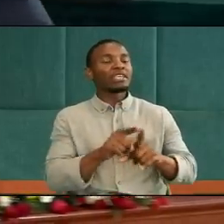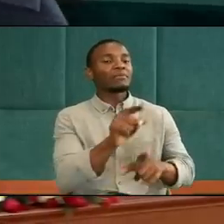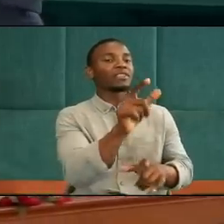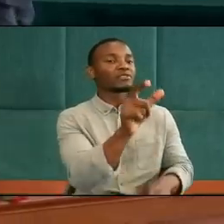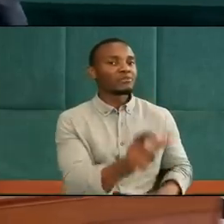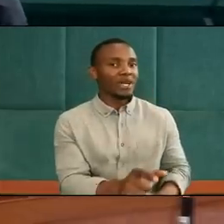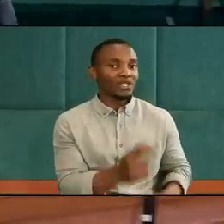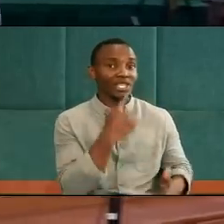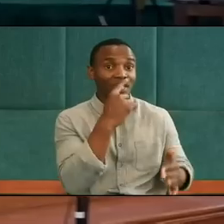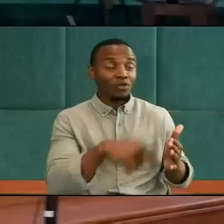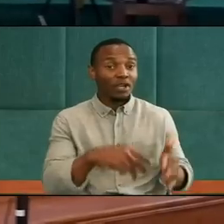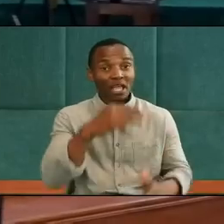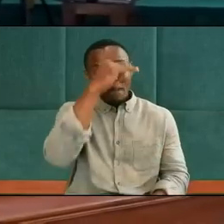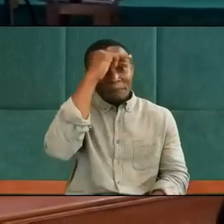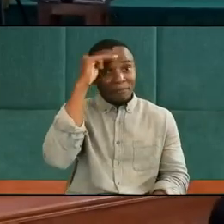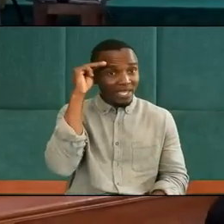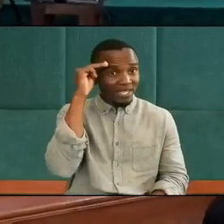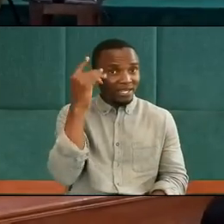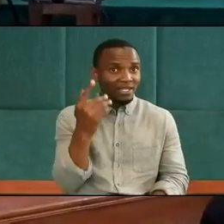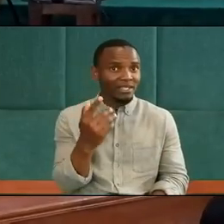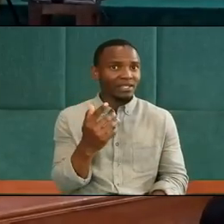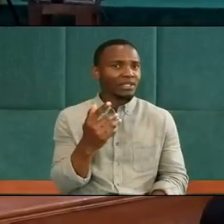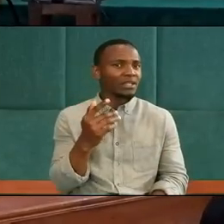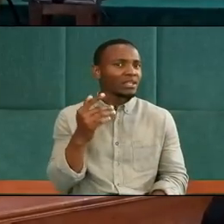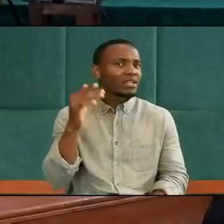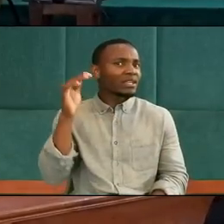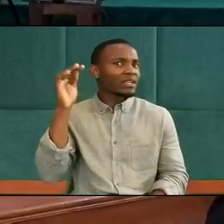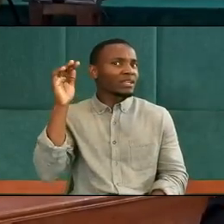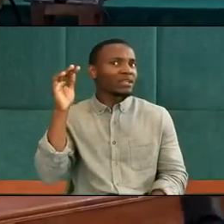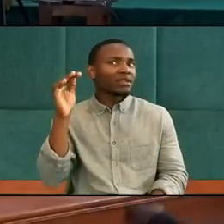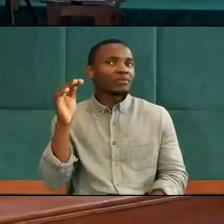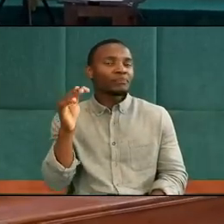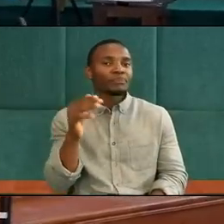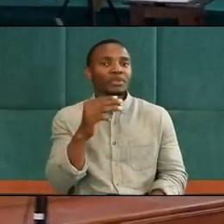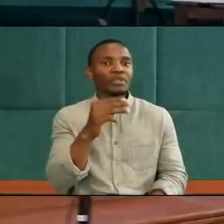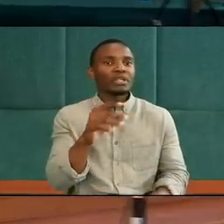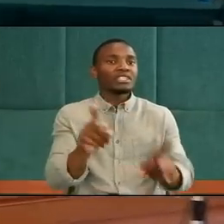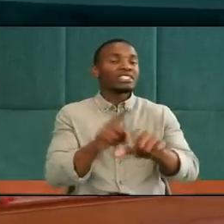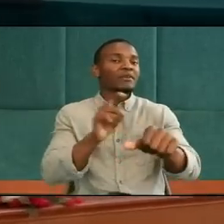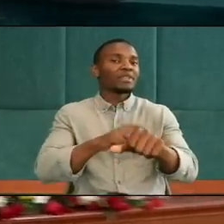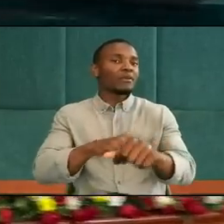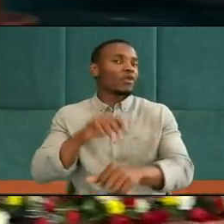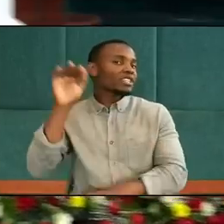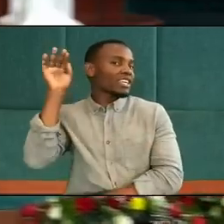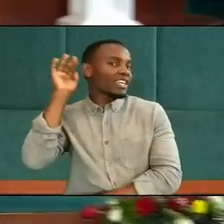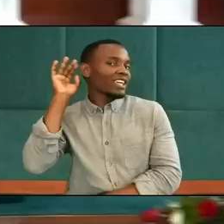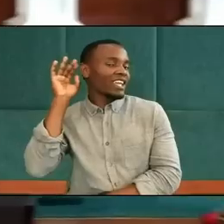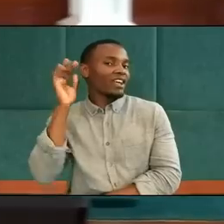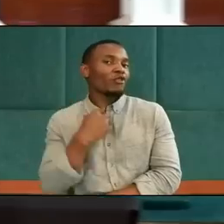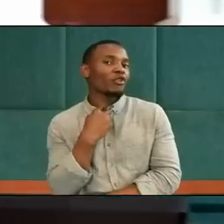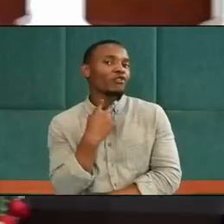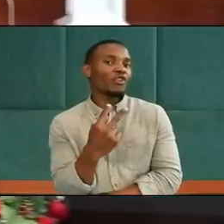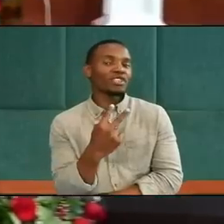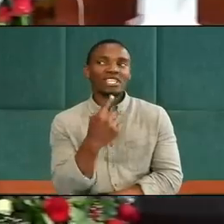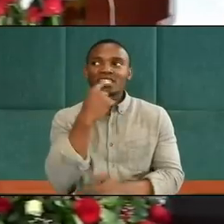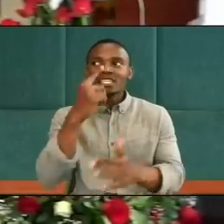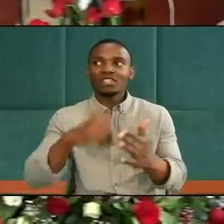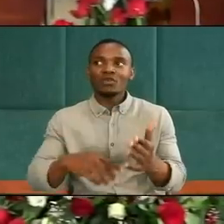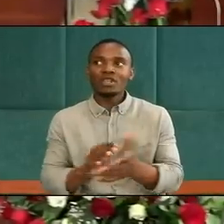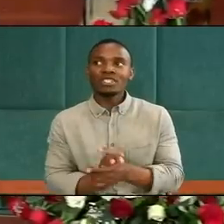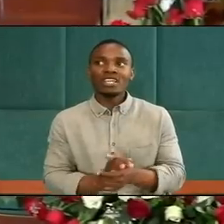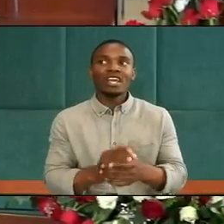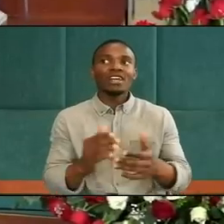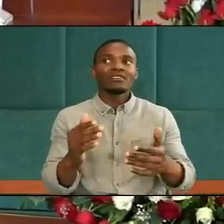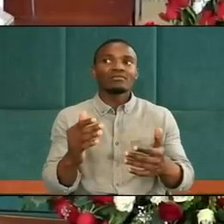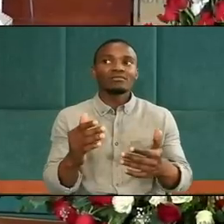And the person says, "Mary." And when she heard the voice of Jesus, she knew it was. She said, "Rabboni." And she went to hug up